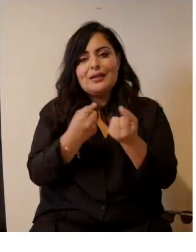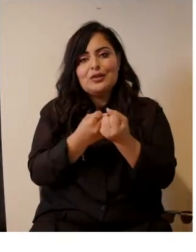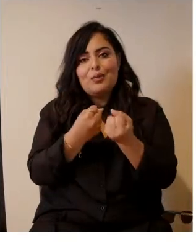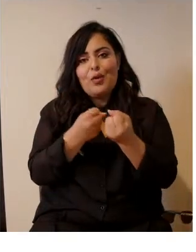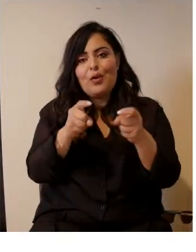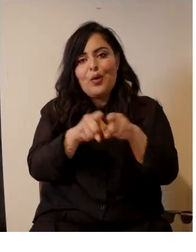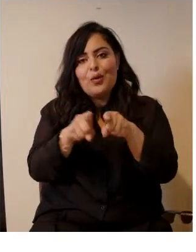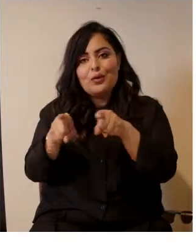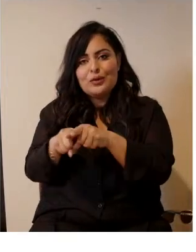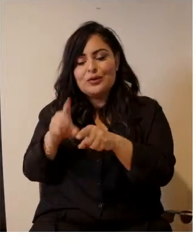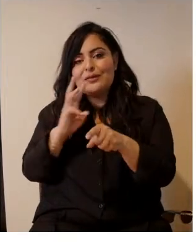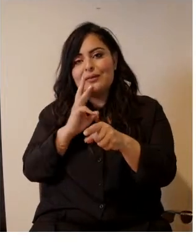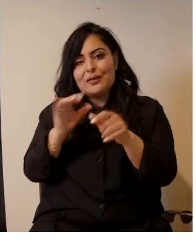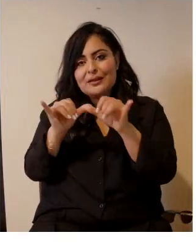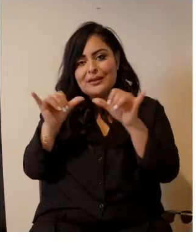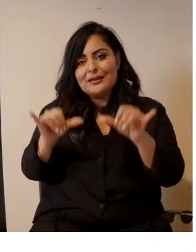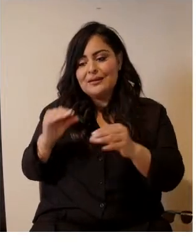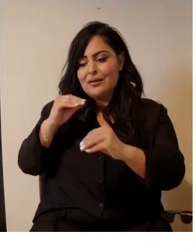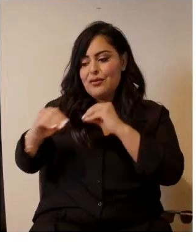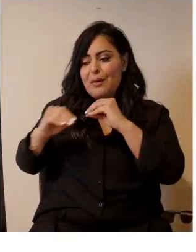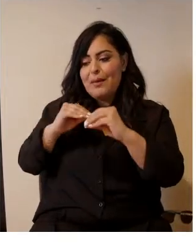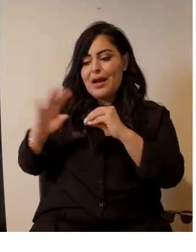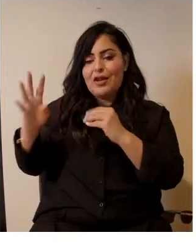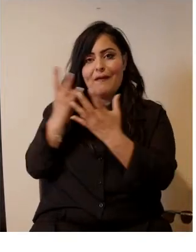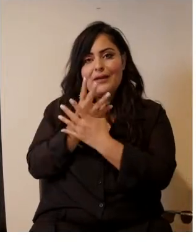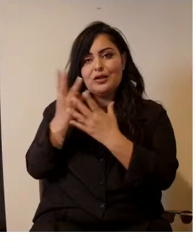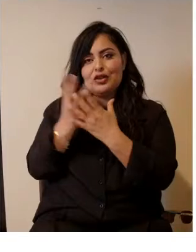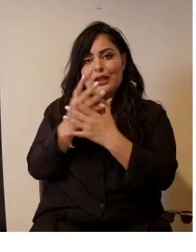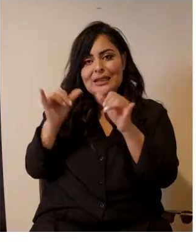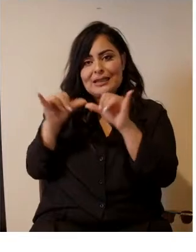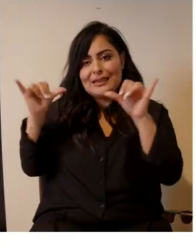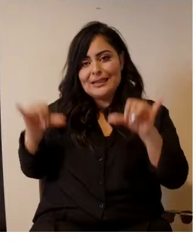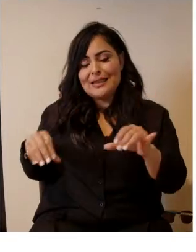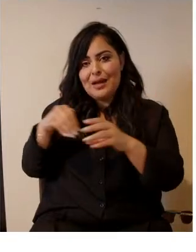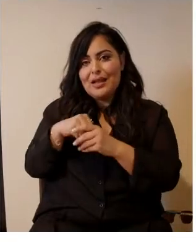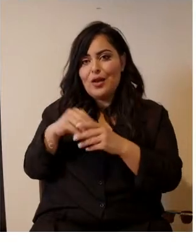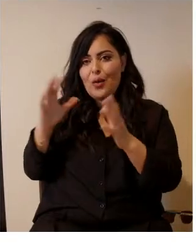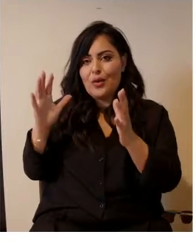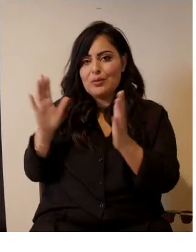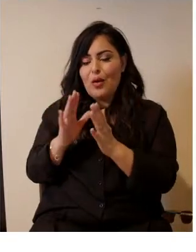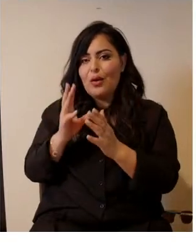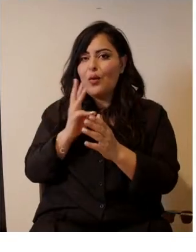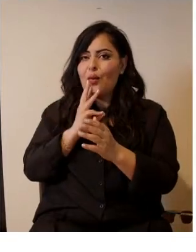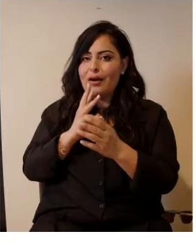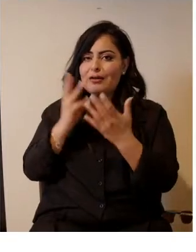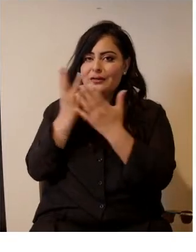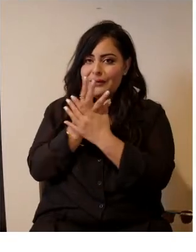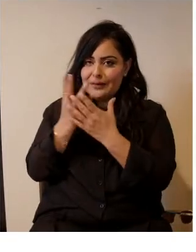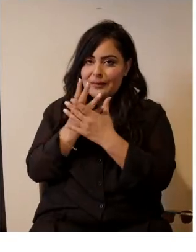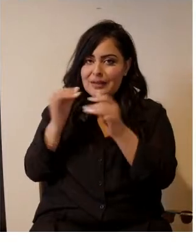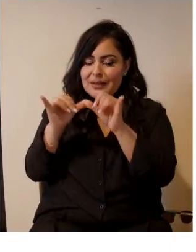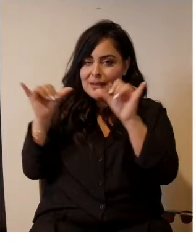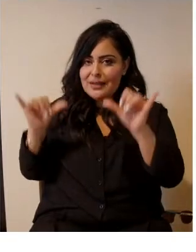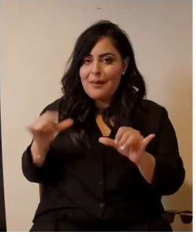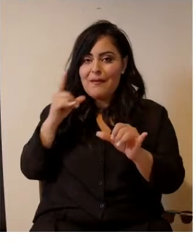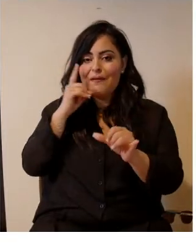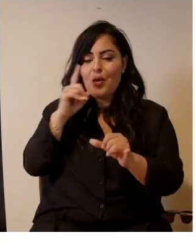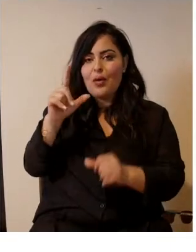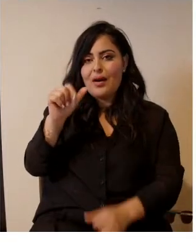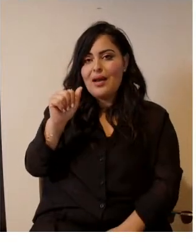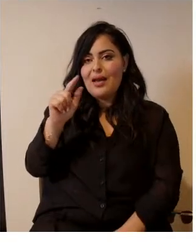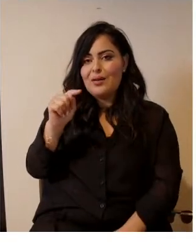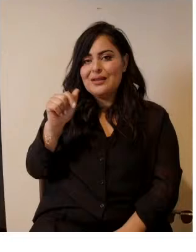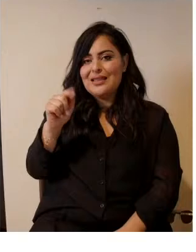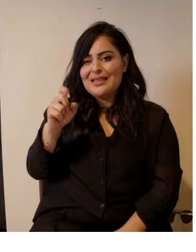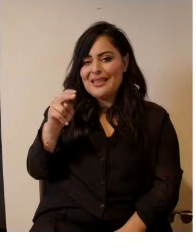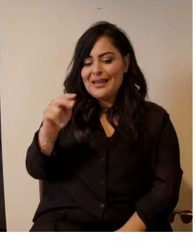as they repair their filtration systems in the smaller water systems, and specifically the districts that are serving Altadena. Thank